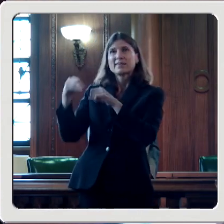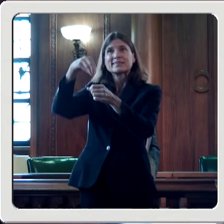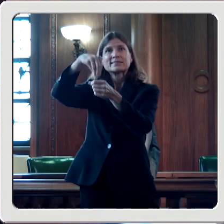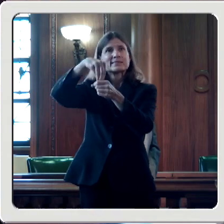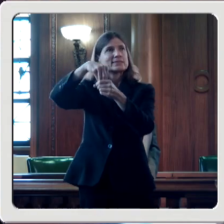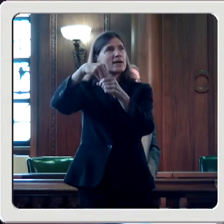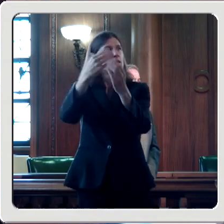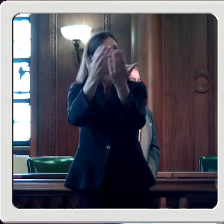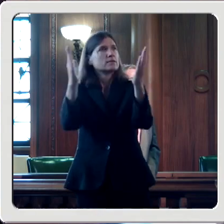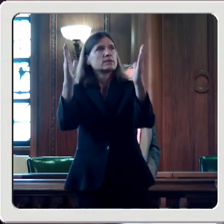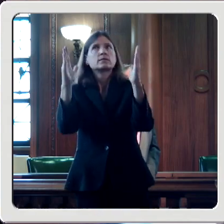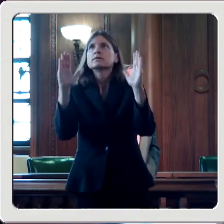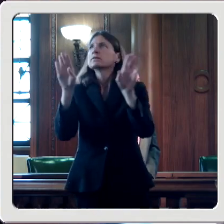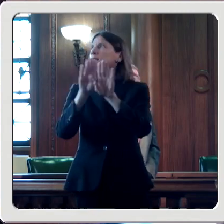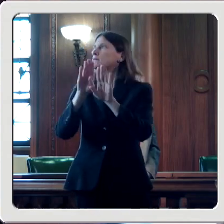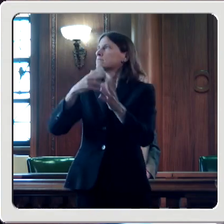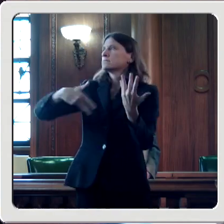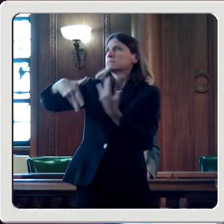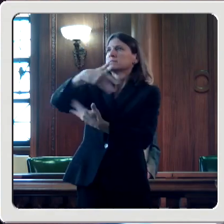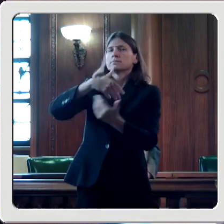including influenza.